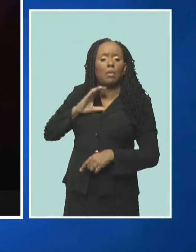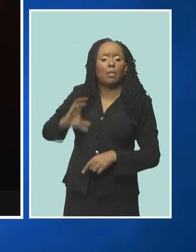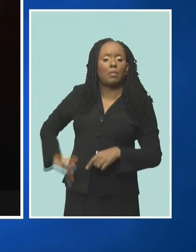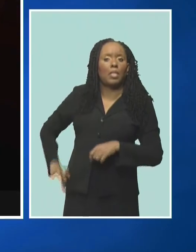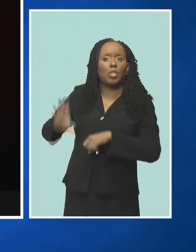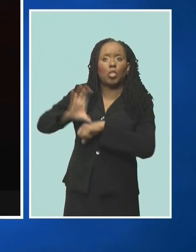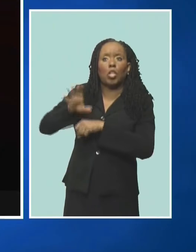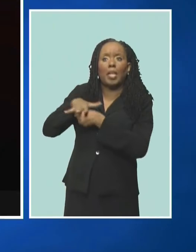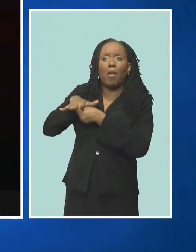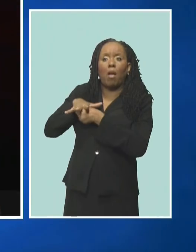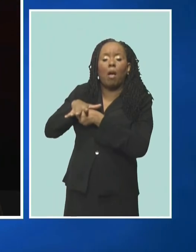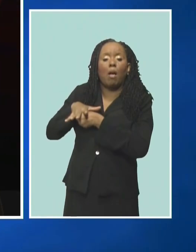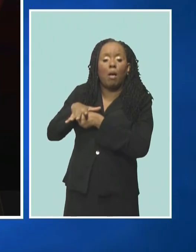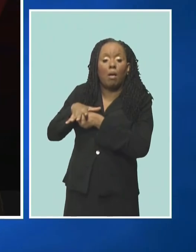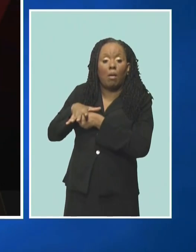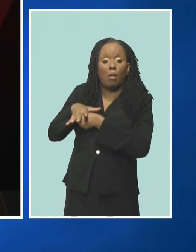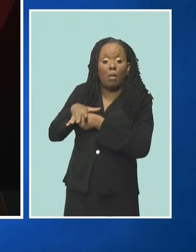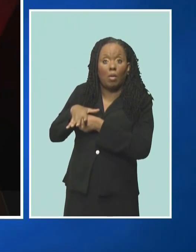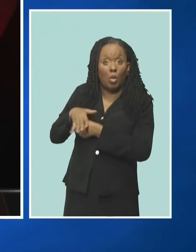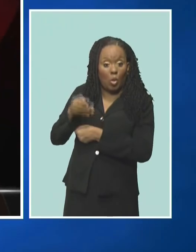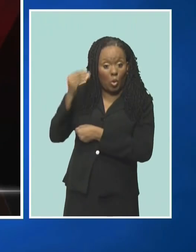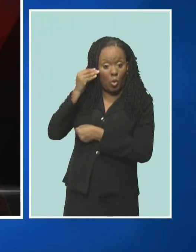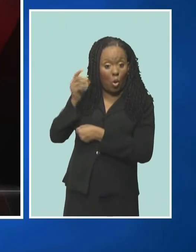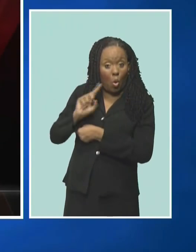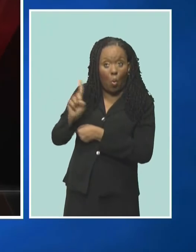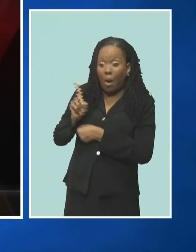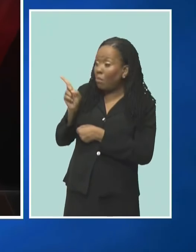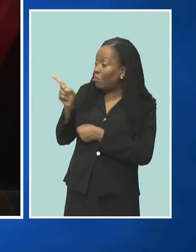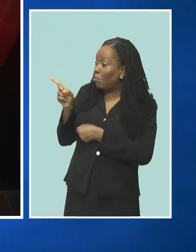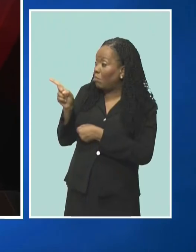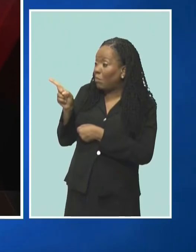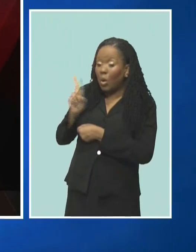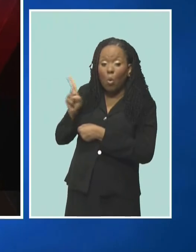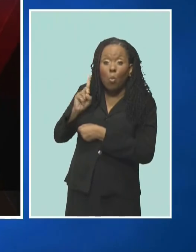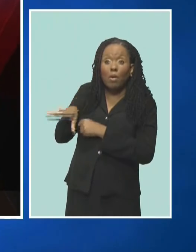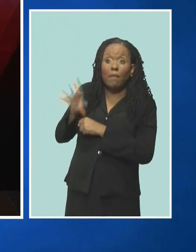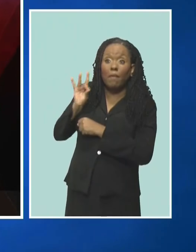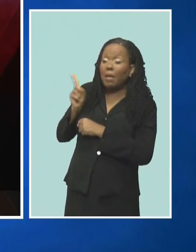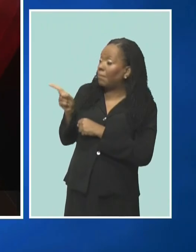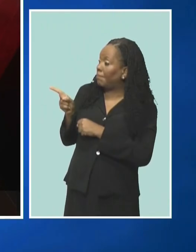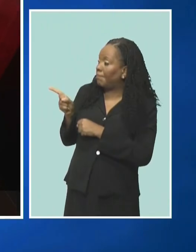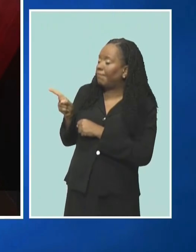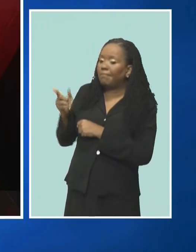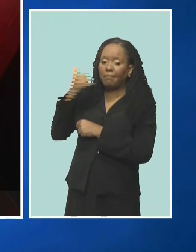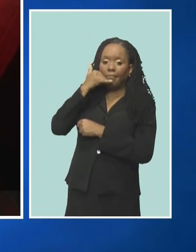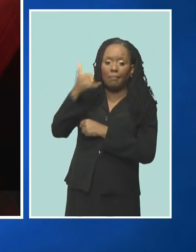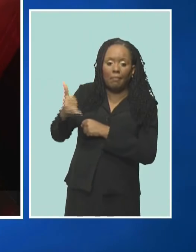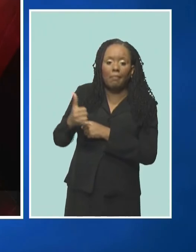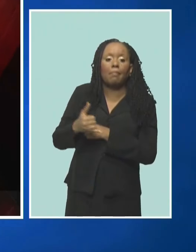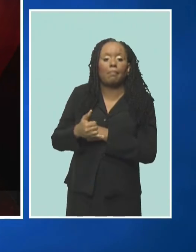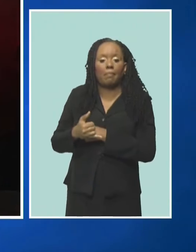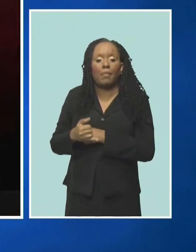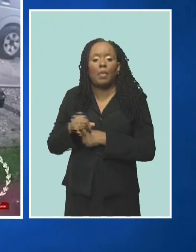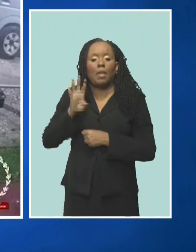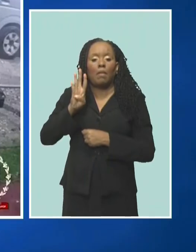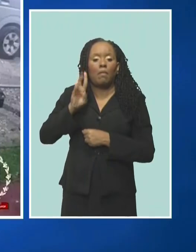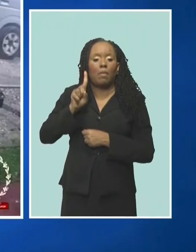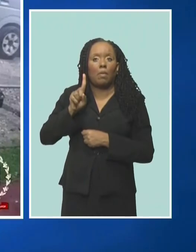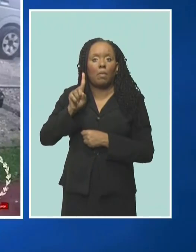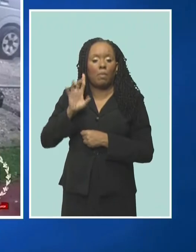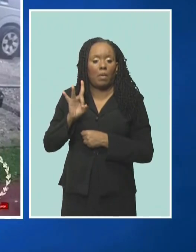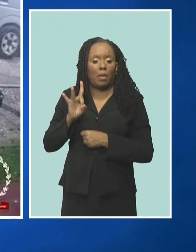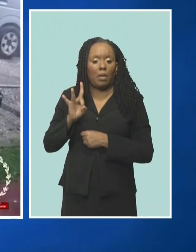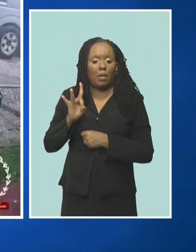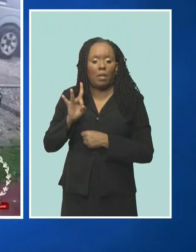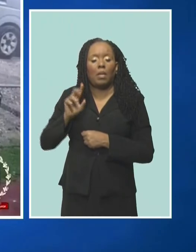area. Police are asking anyone with information about the individual to please contact the Criminal Investigation Department South